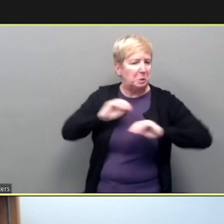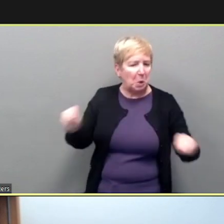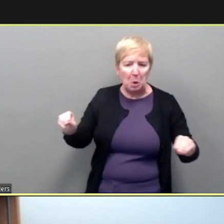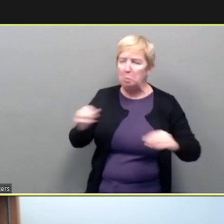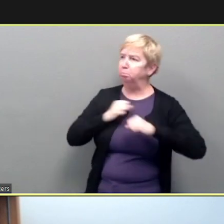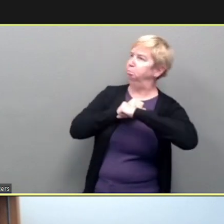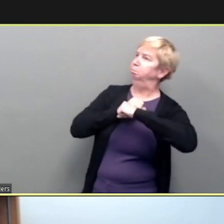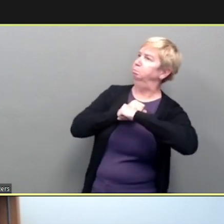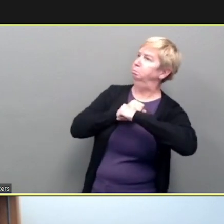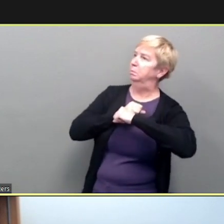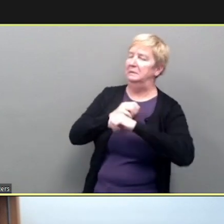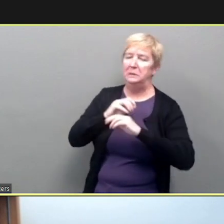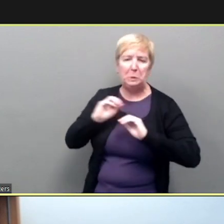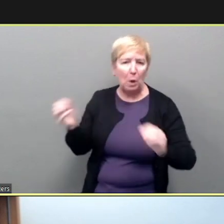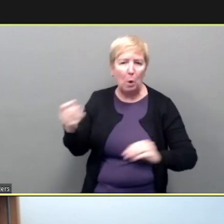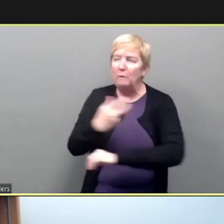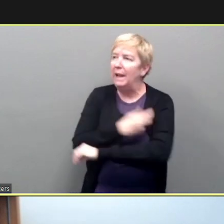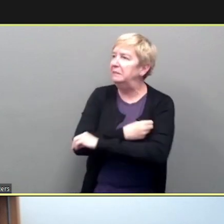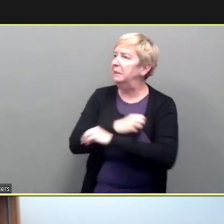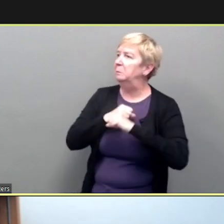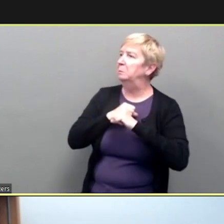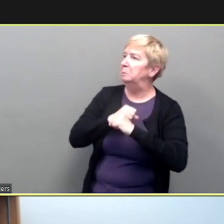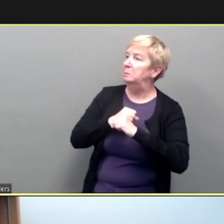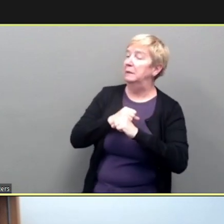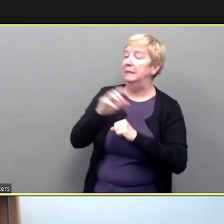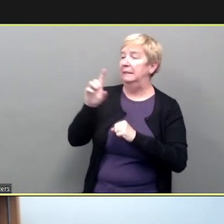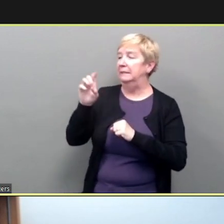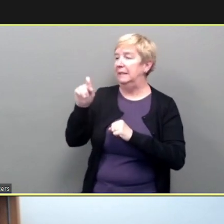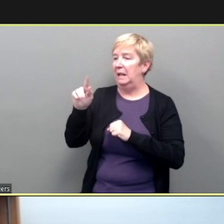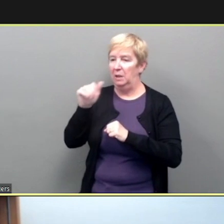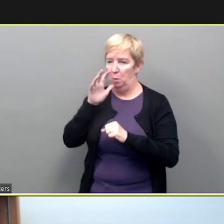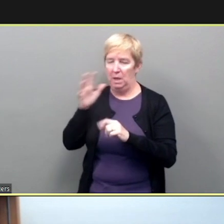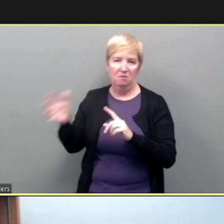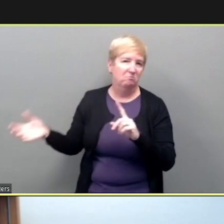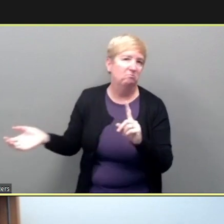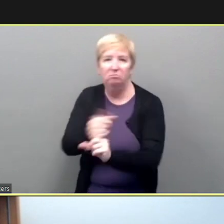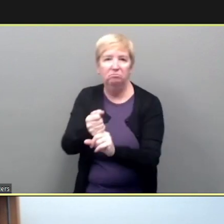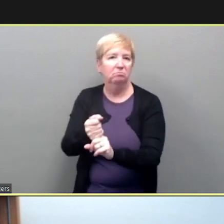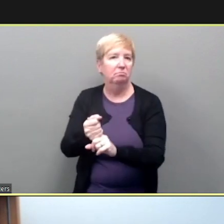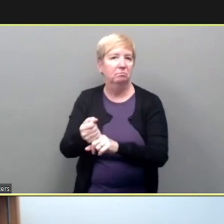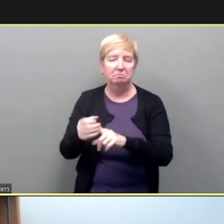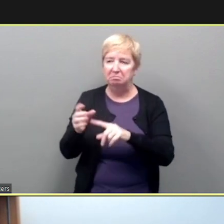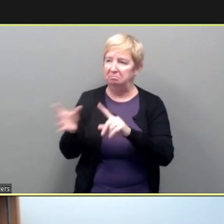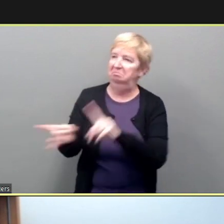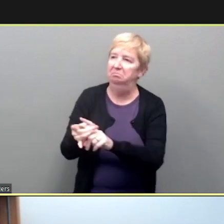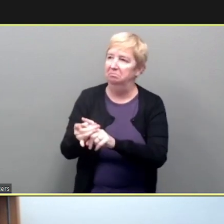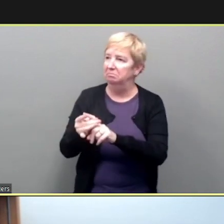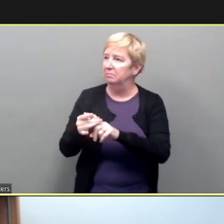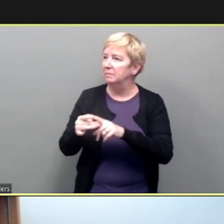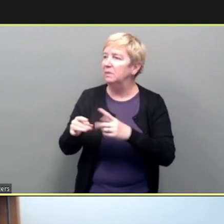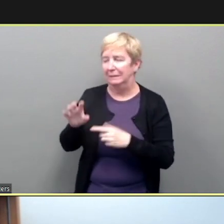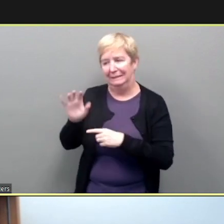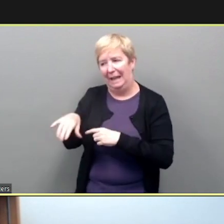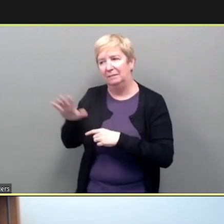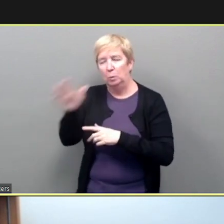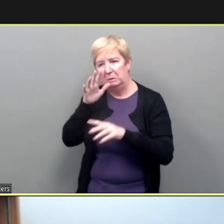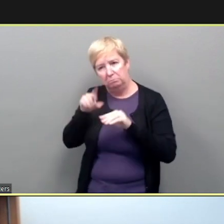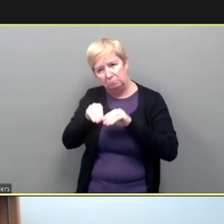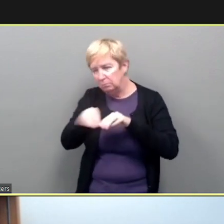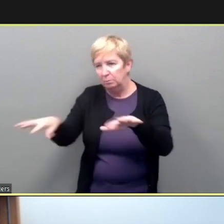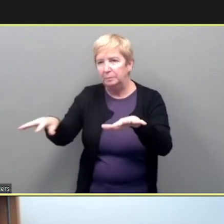immunologically protected continues to be at risk for an infection, and these